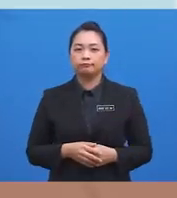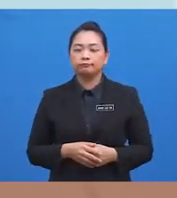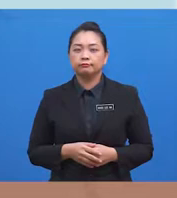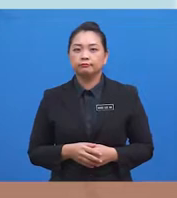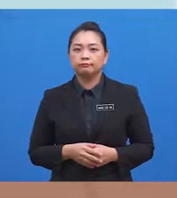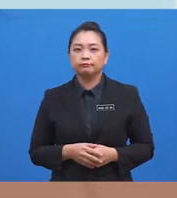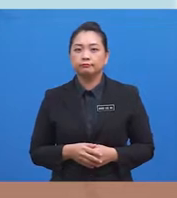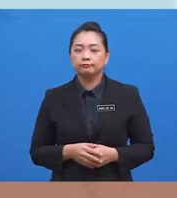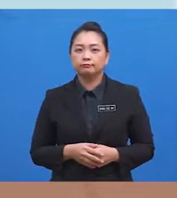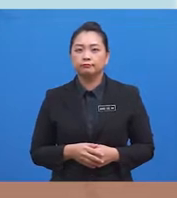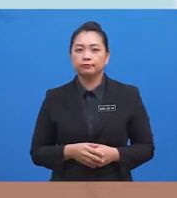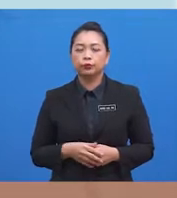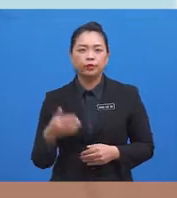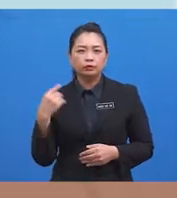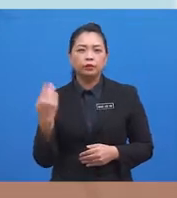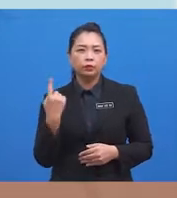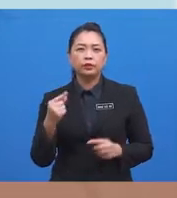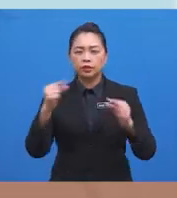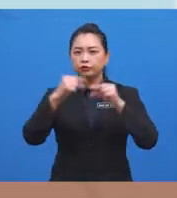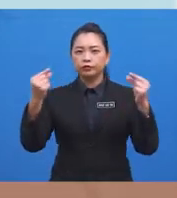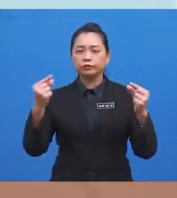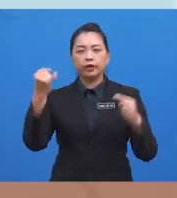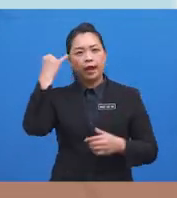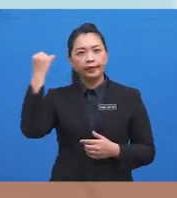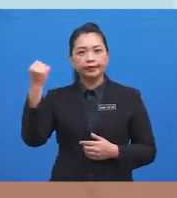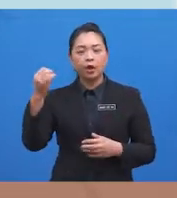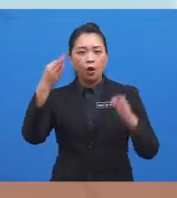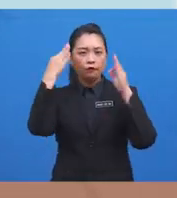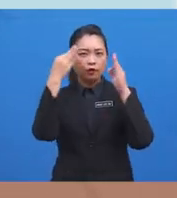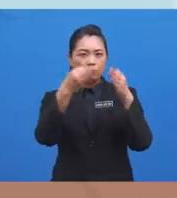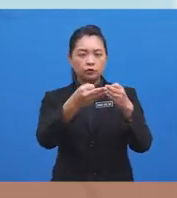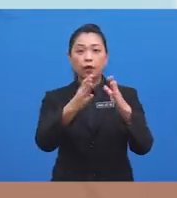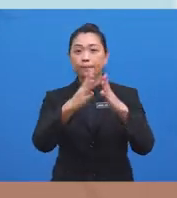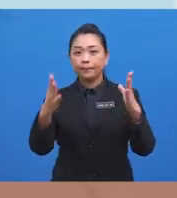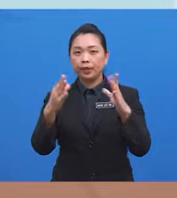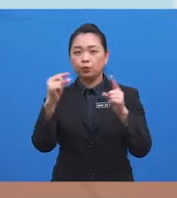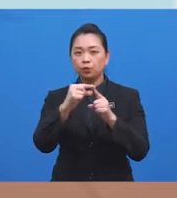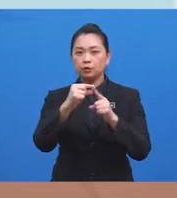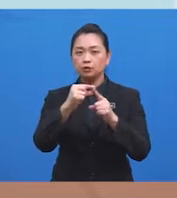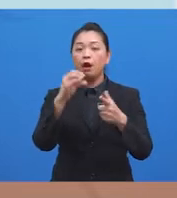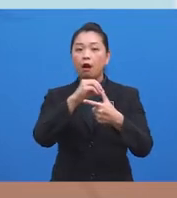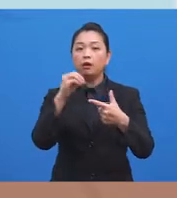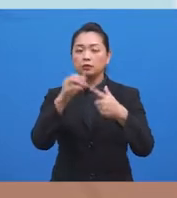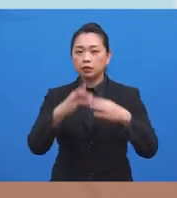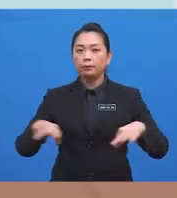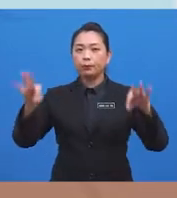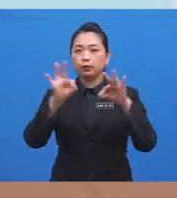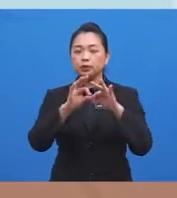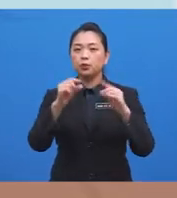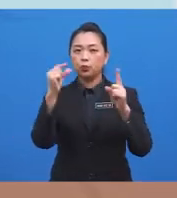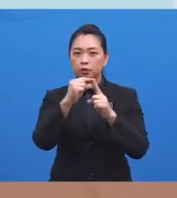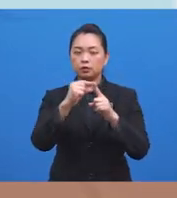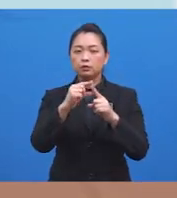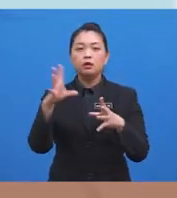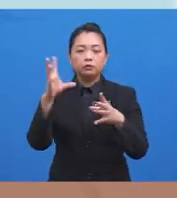Read rapidly to get the general idea in the paragraph. Focus on the big words or the important words just to